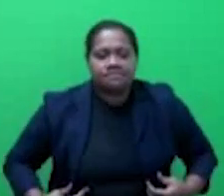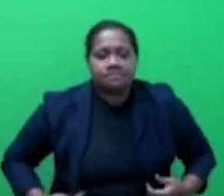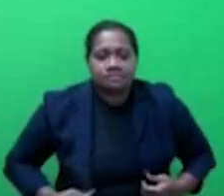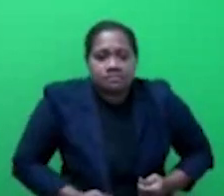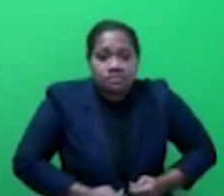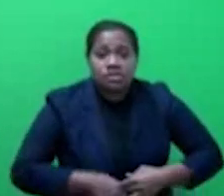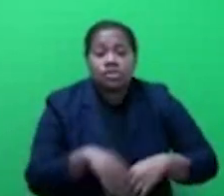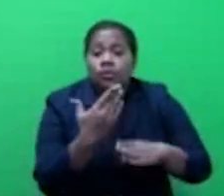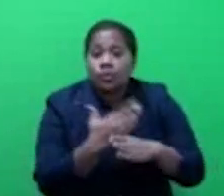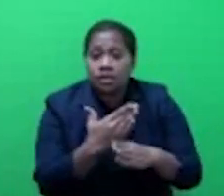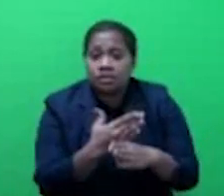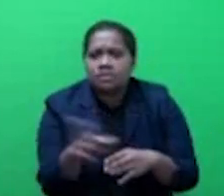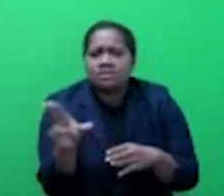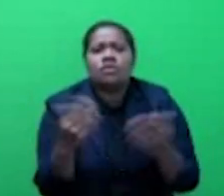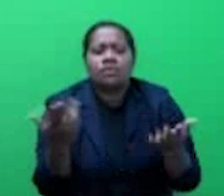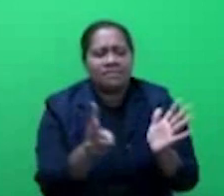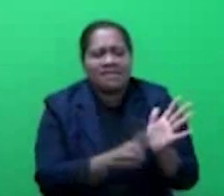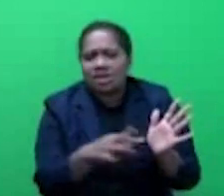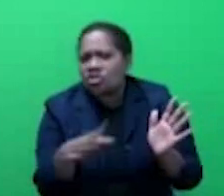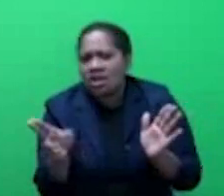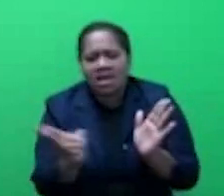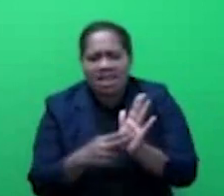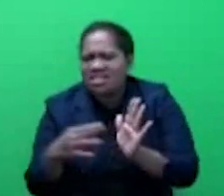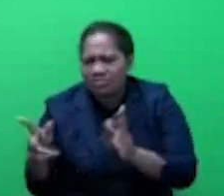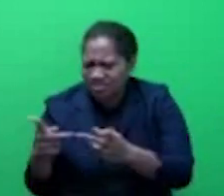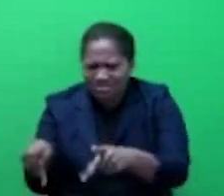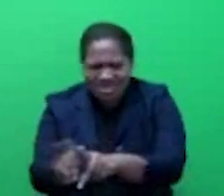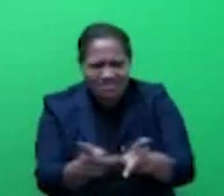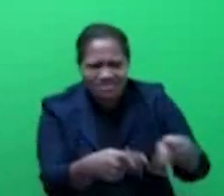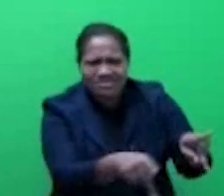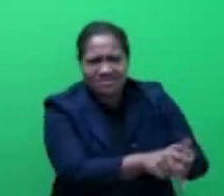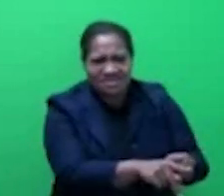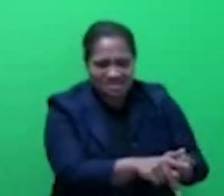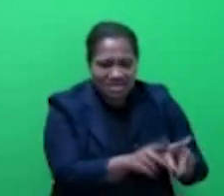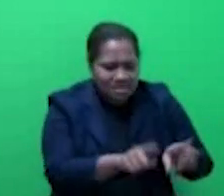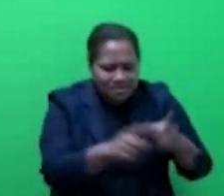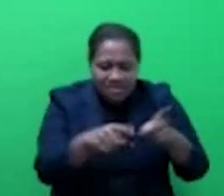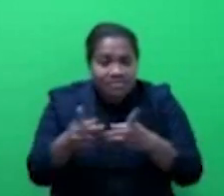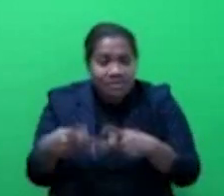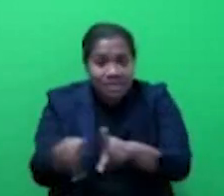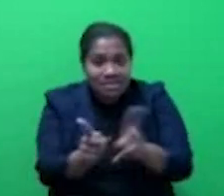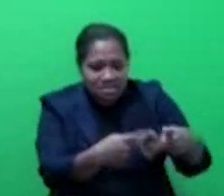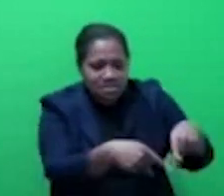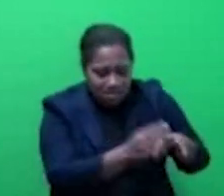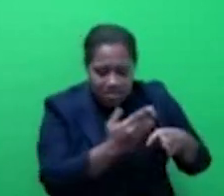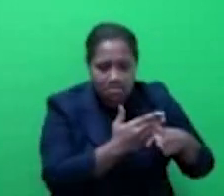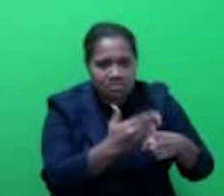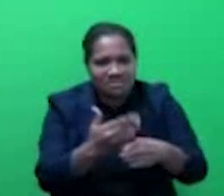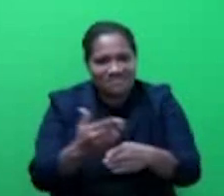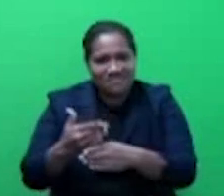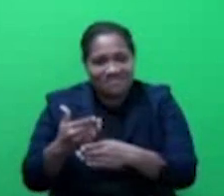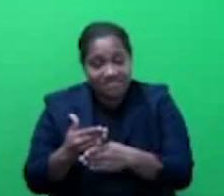out on Vakatora, Nondamu, Kalambu, Charles Street, Mead Road Estate, Levuka, Tuatua, and Kia